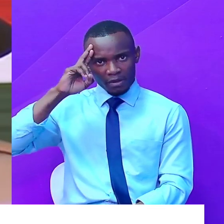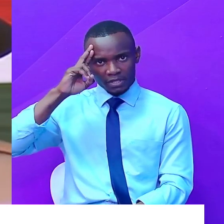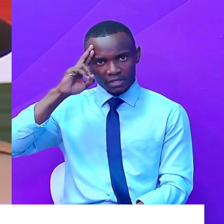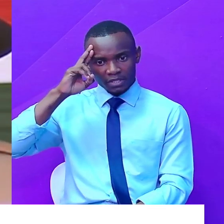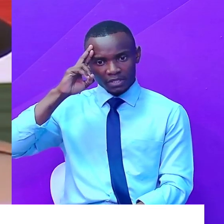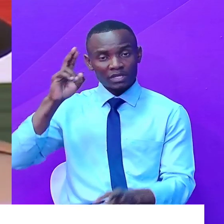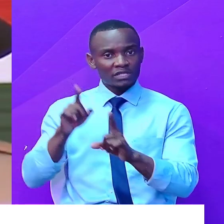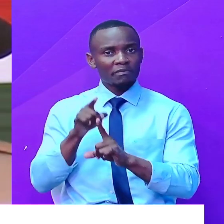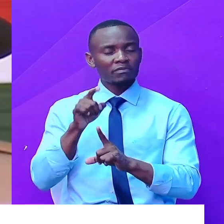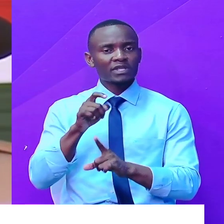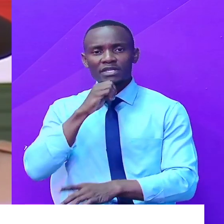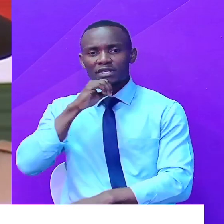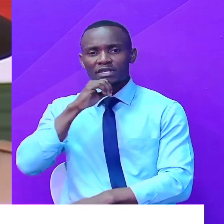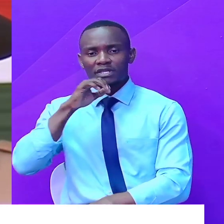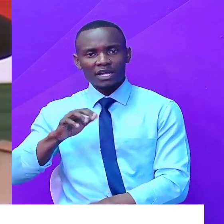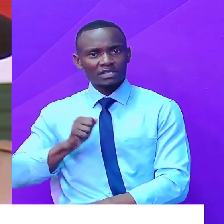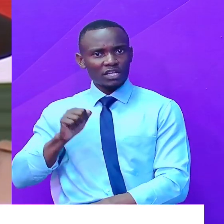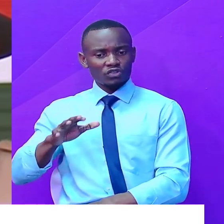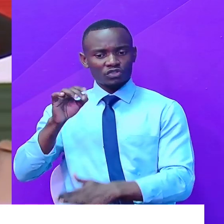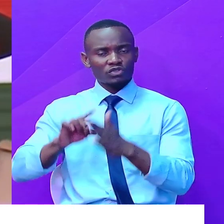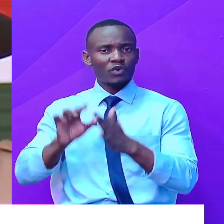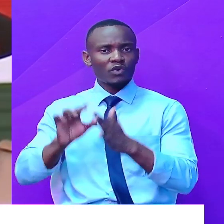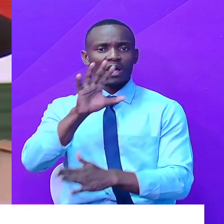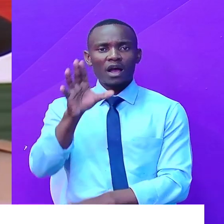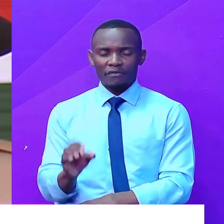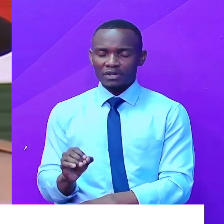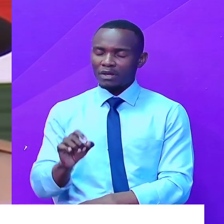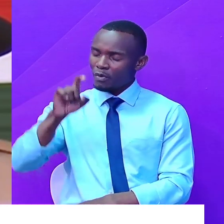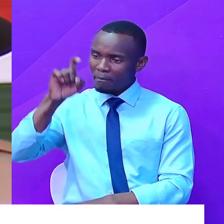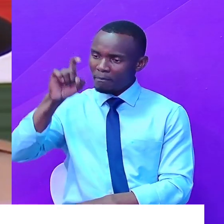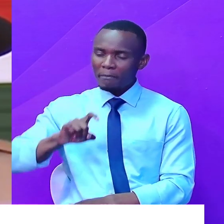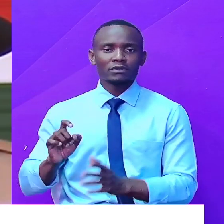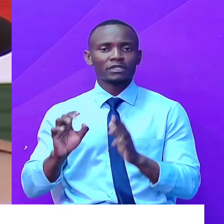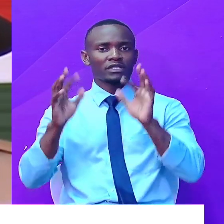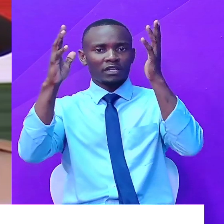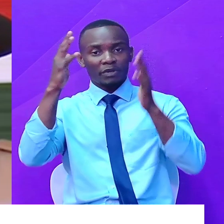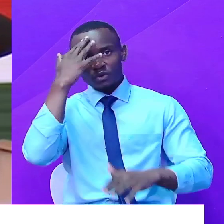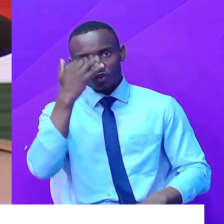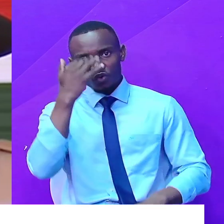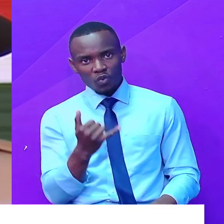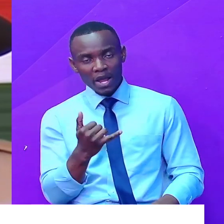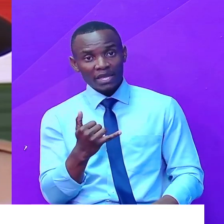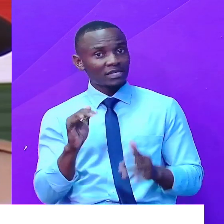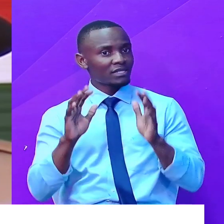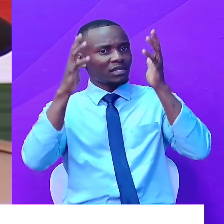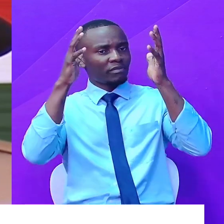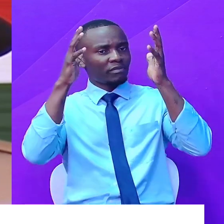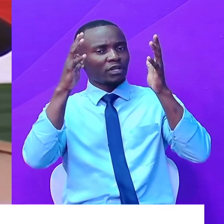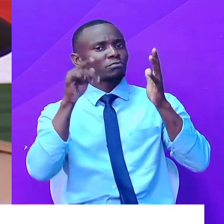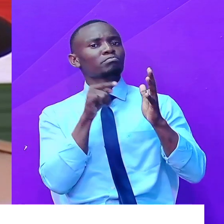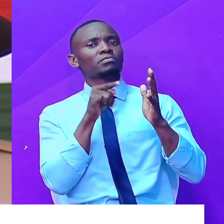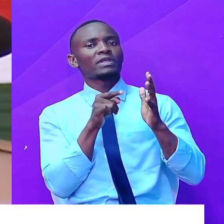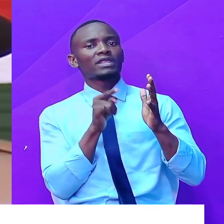and daughters of Africa must be celebrated because celebration is an